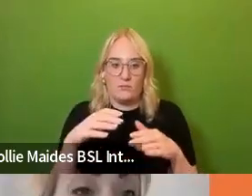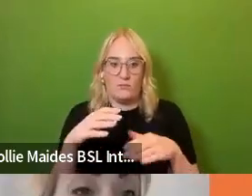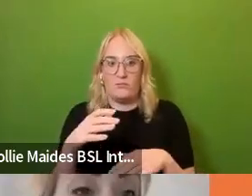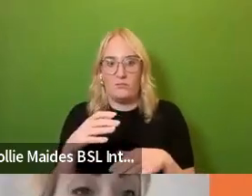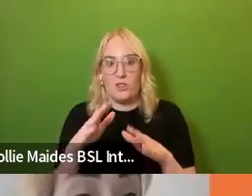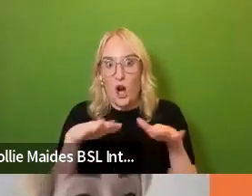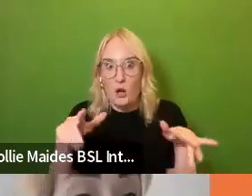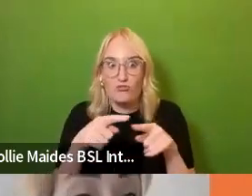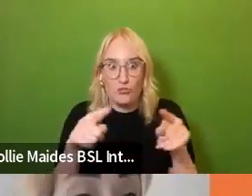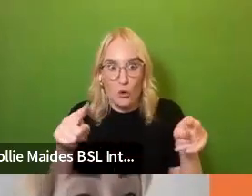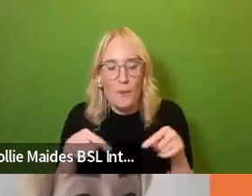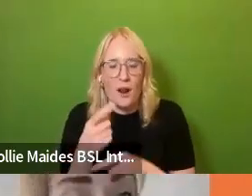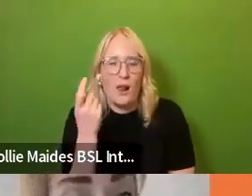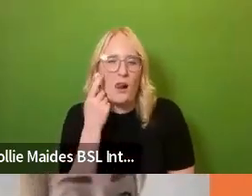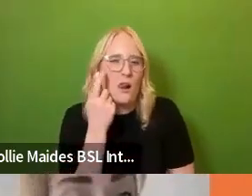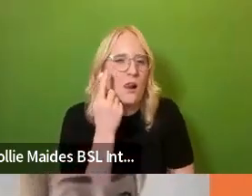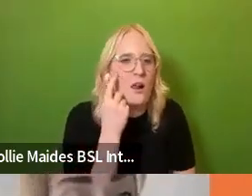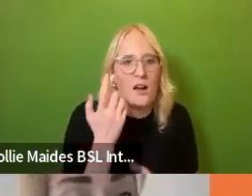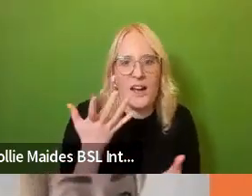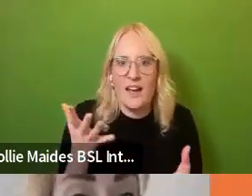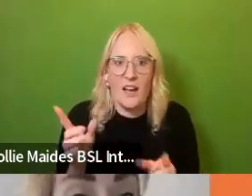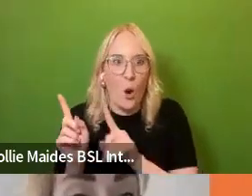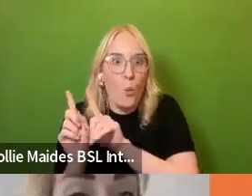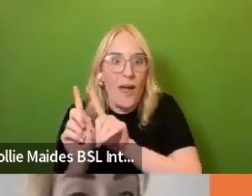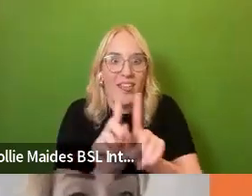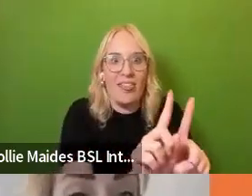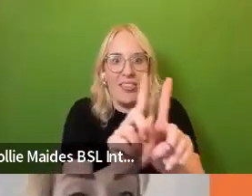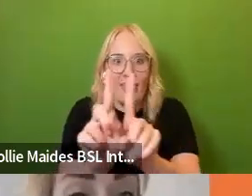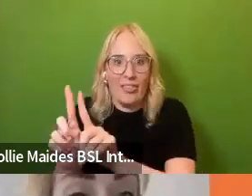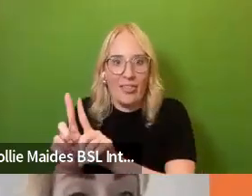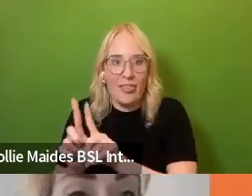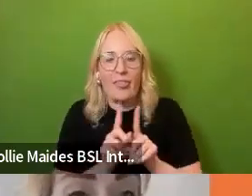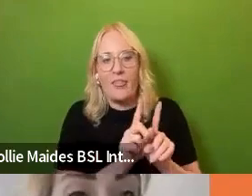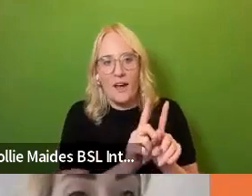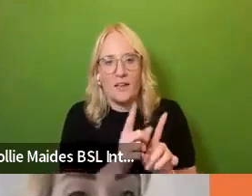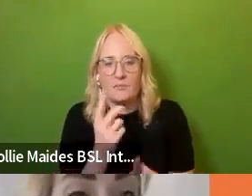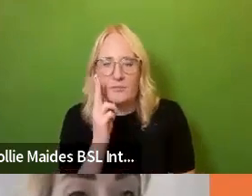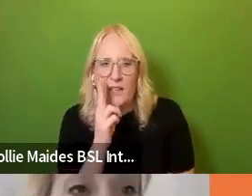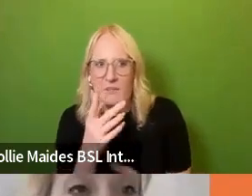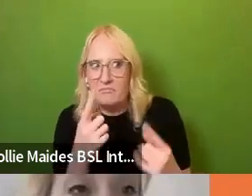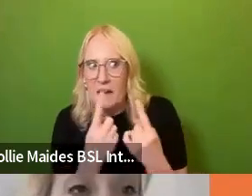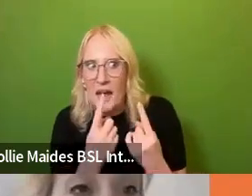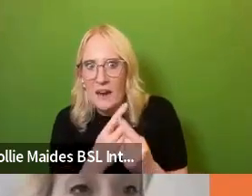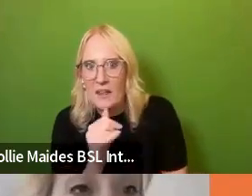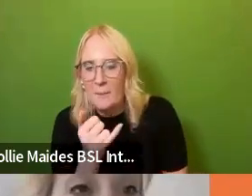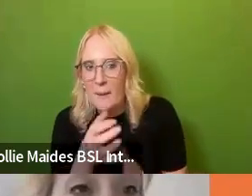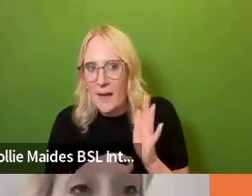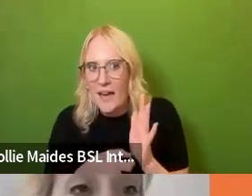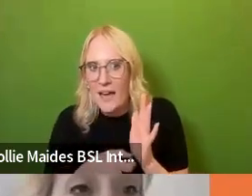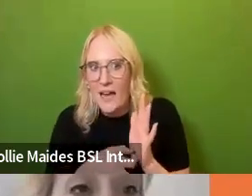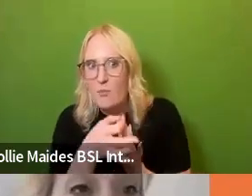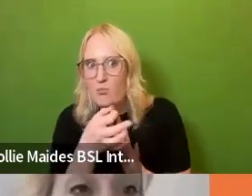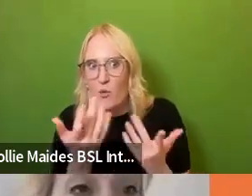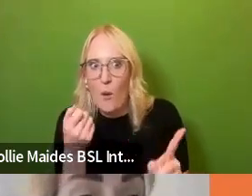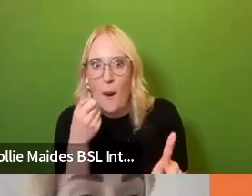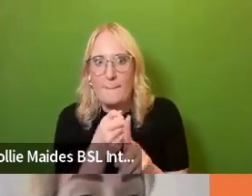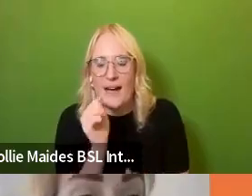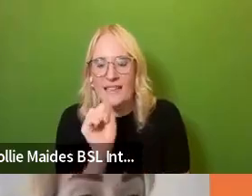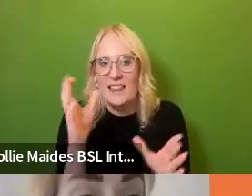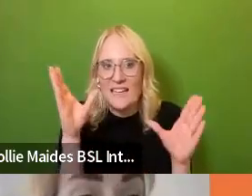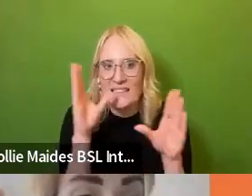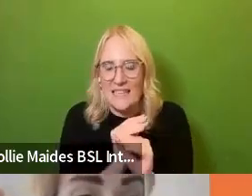around, have a look together, get them involved and see if there's anything that you think could be impacting. So you can take